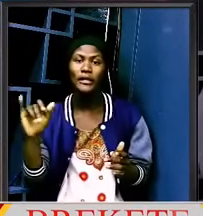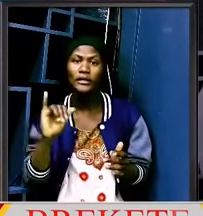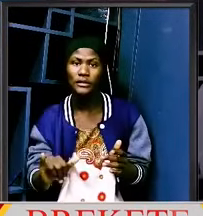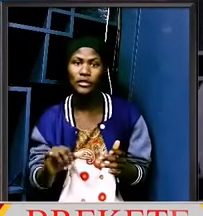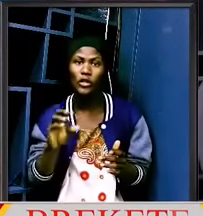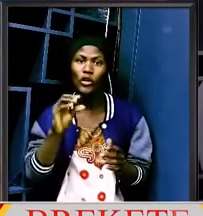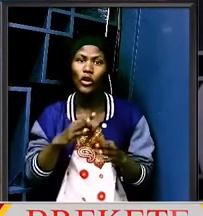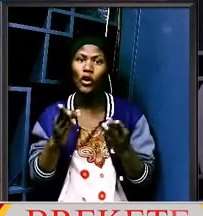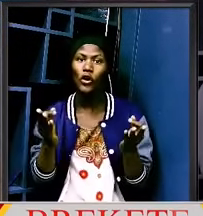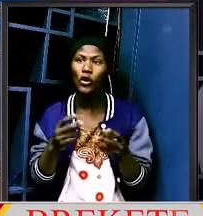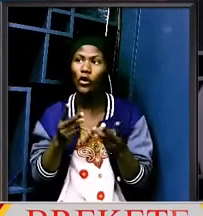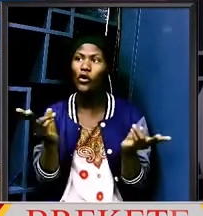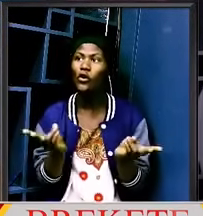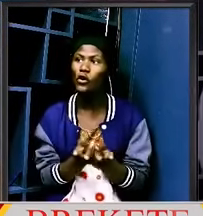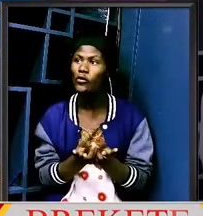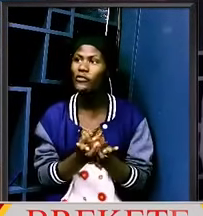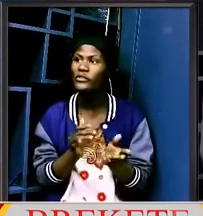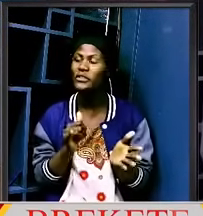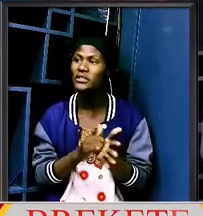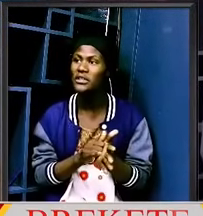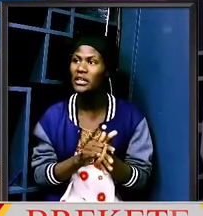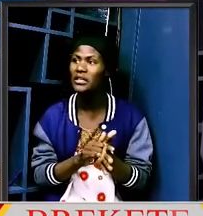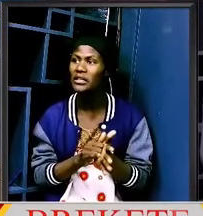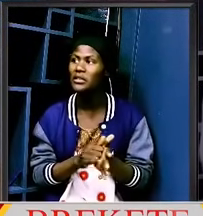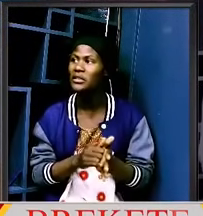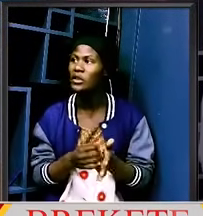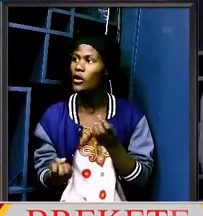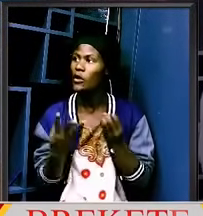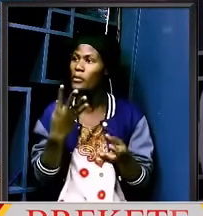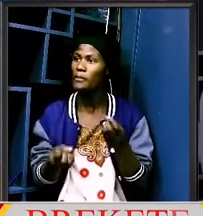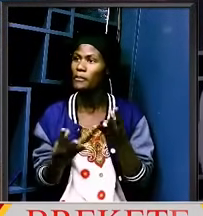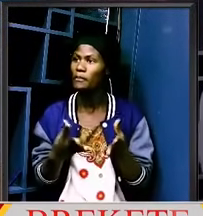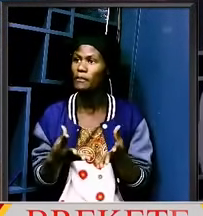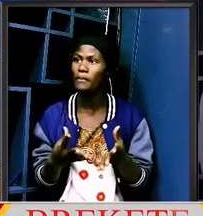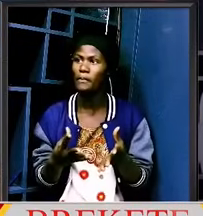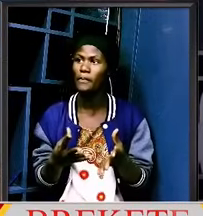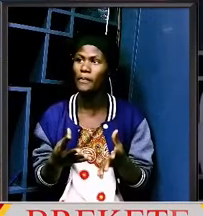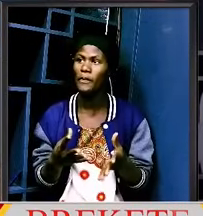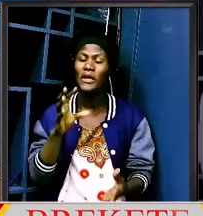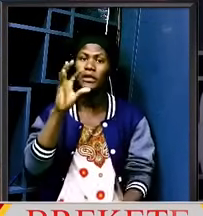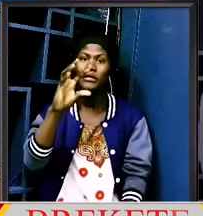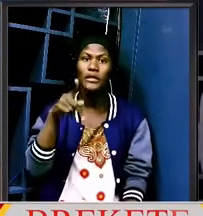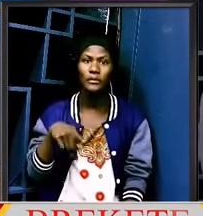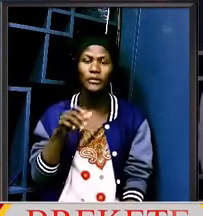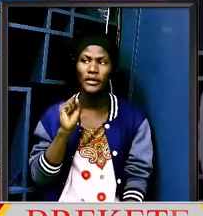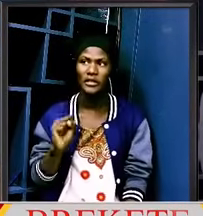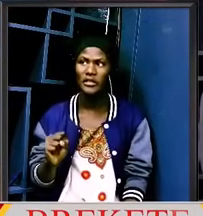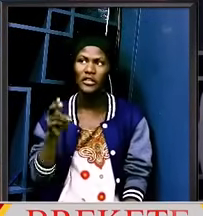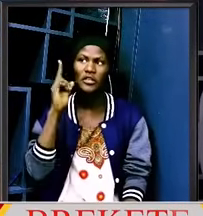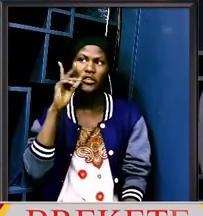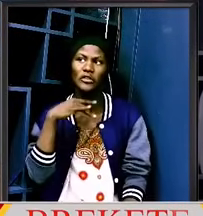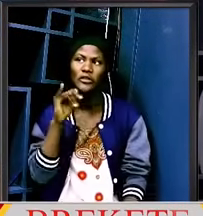hear, who reached out to the CPS that very day? Chief, I narrated Chief Press Secretary everything. To the governor. Yeah, he